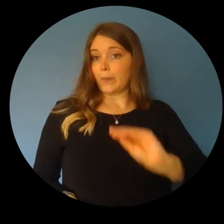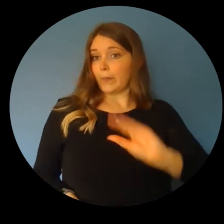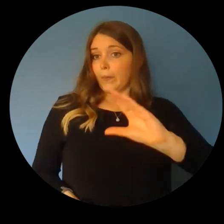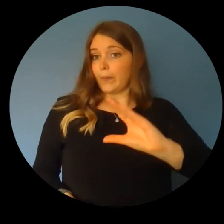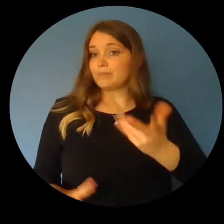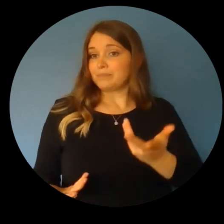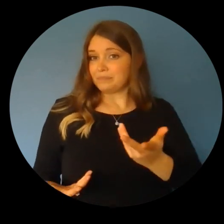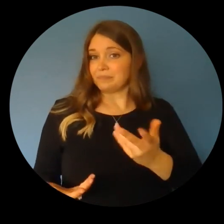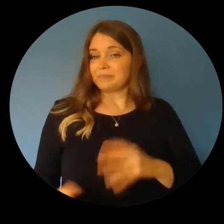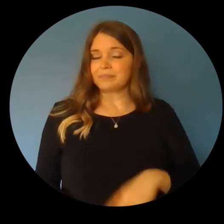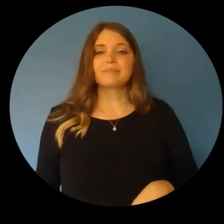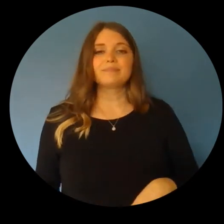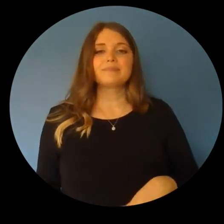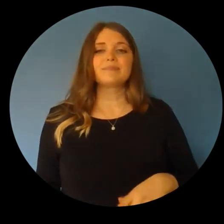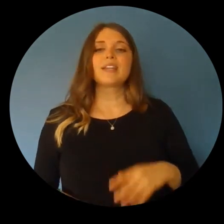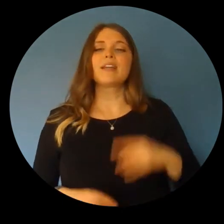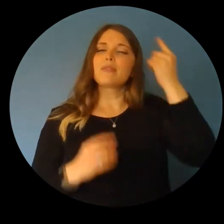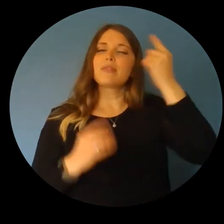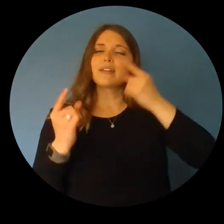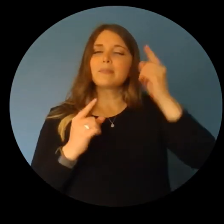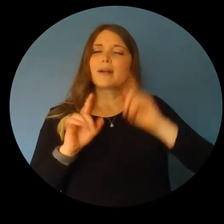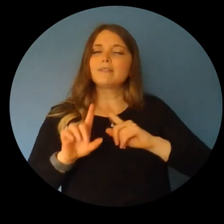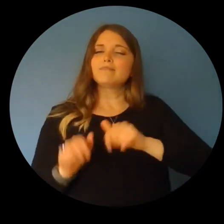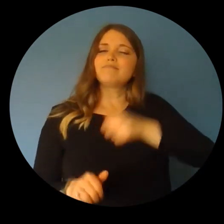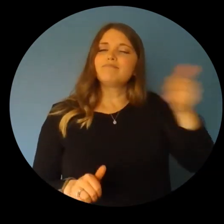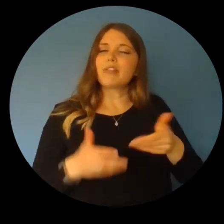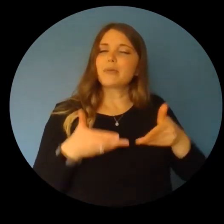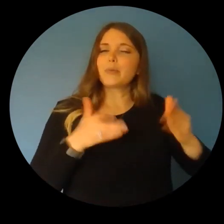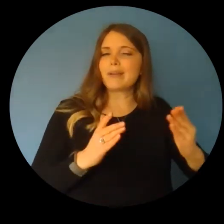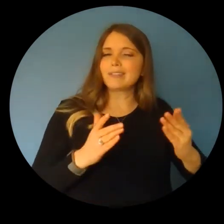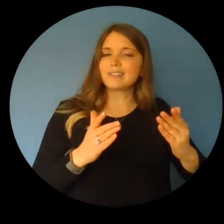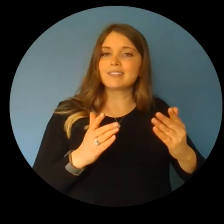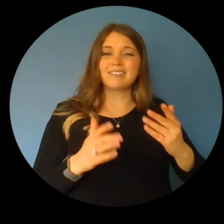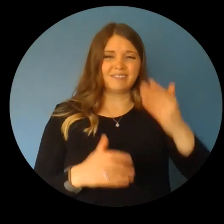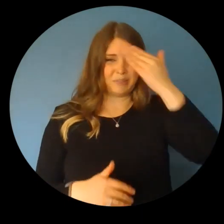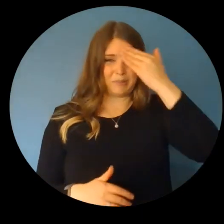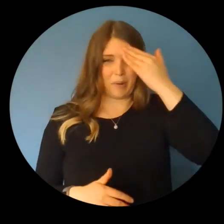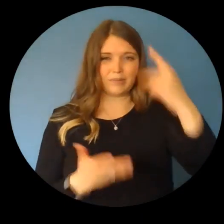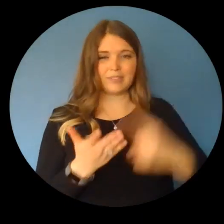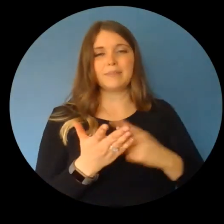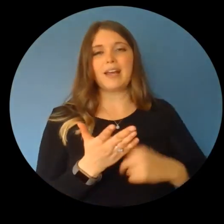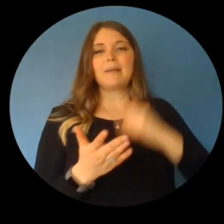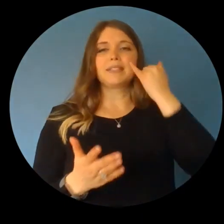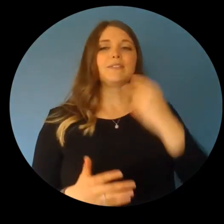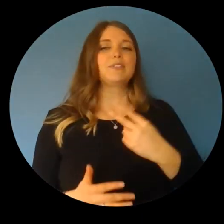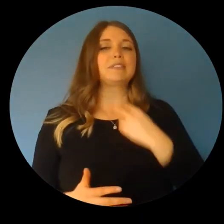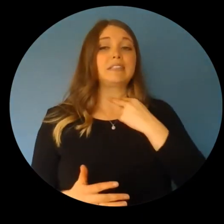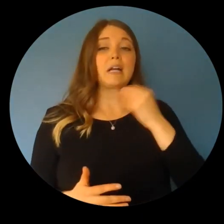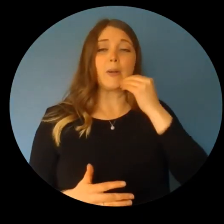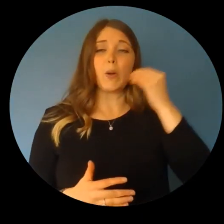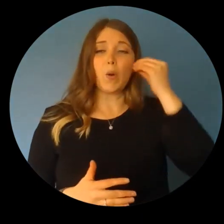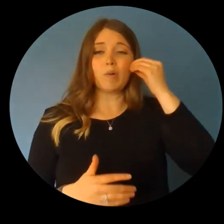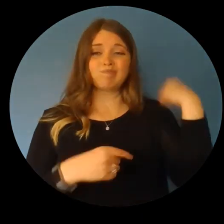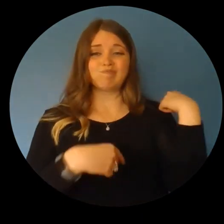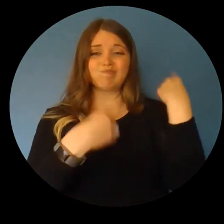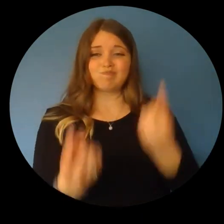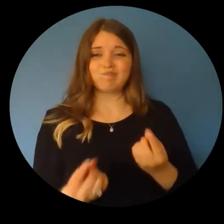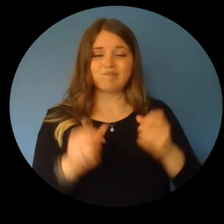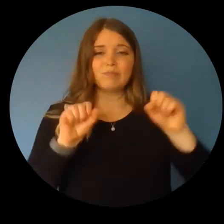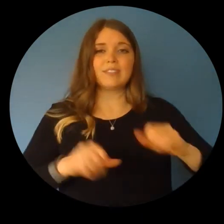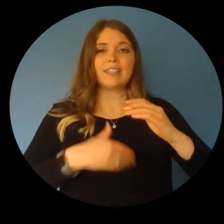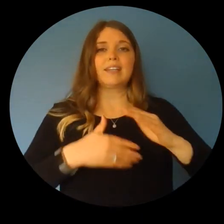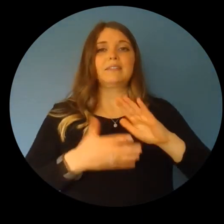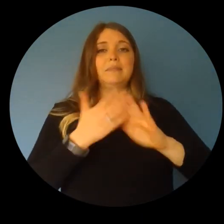buckets. Sometimes when we are stuck at home for a long time, Sometimes we can get frustrated,